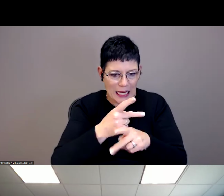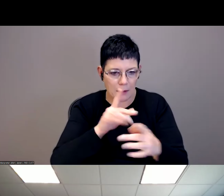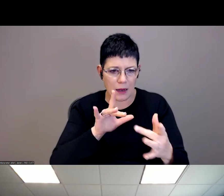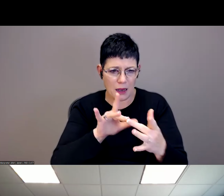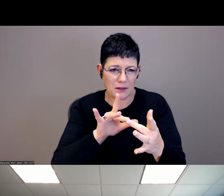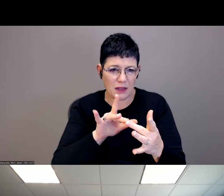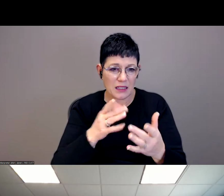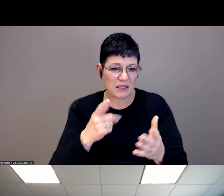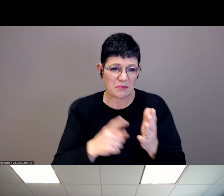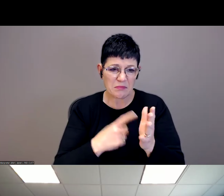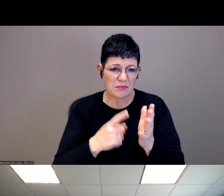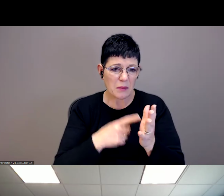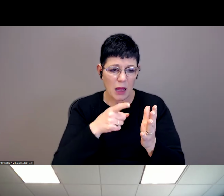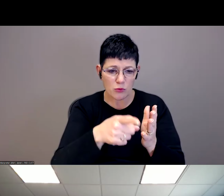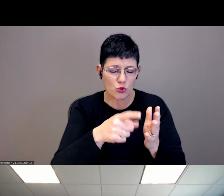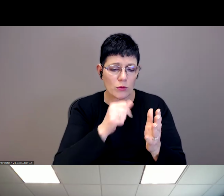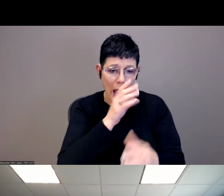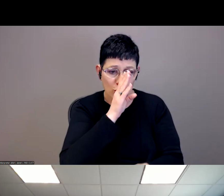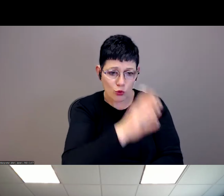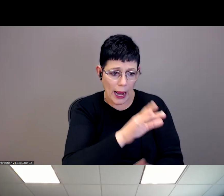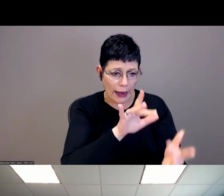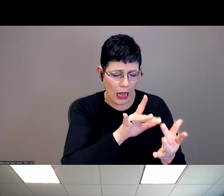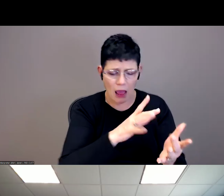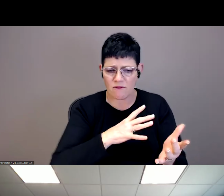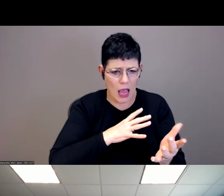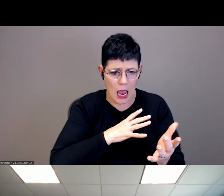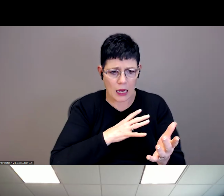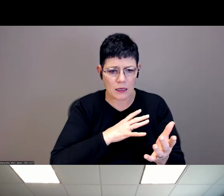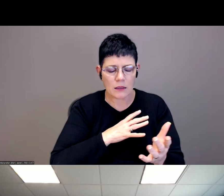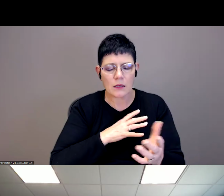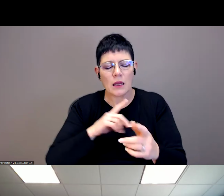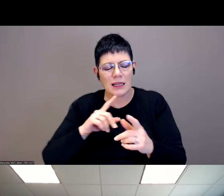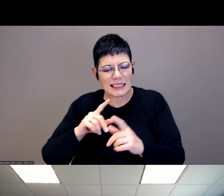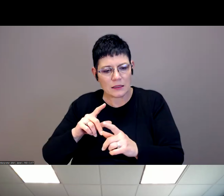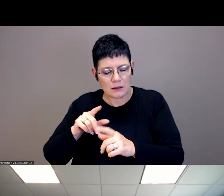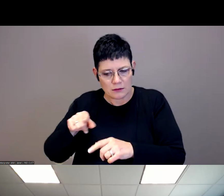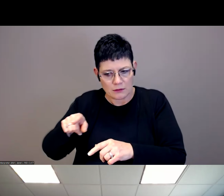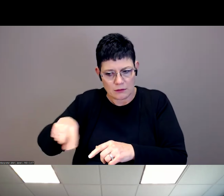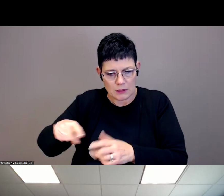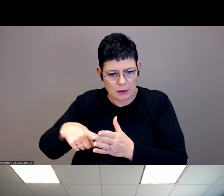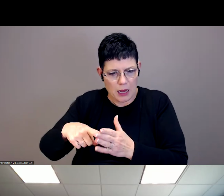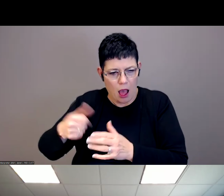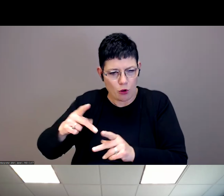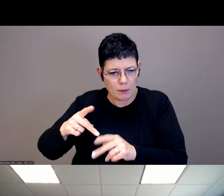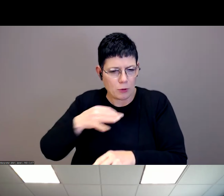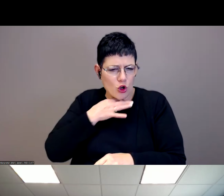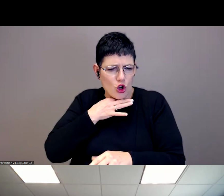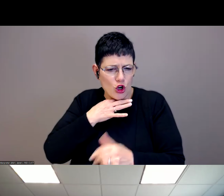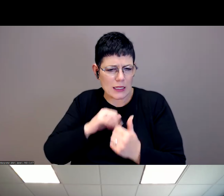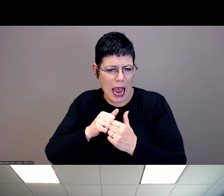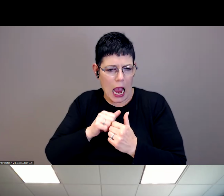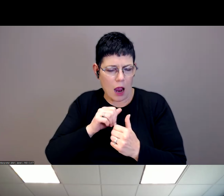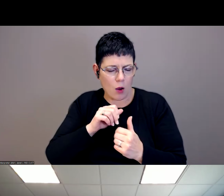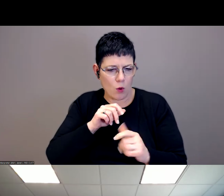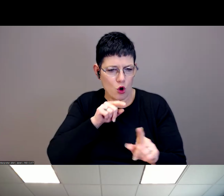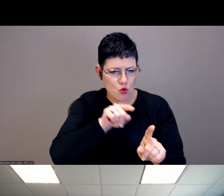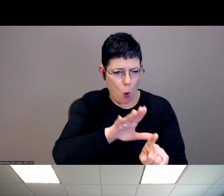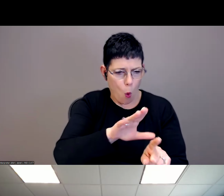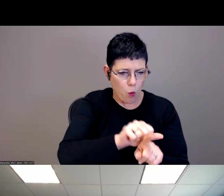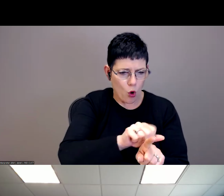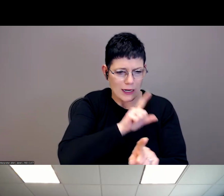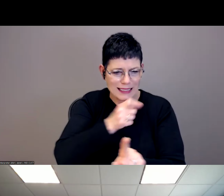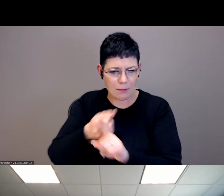you're not engaging with directly, who might be looking to see how is this organization changing their behavior and their relationship